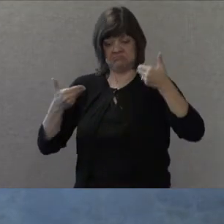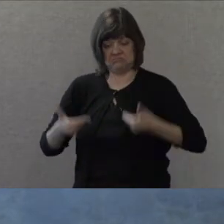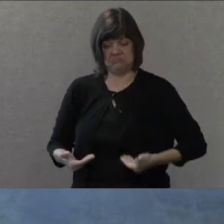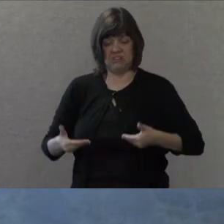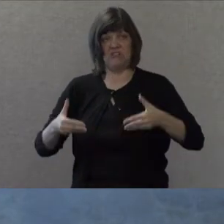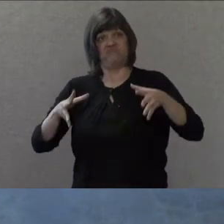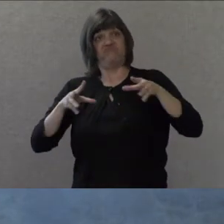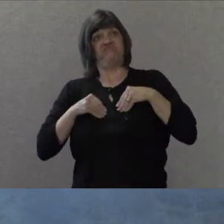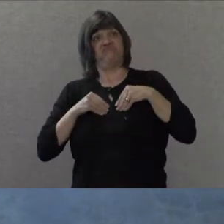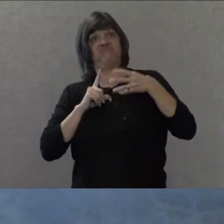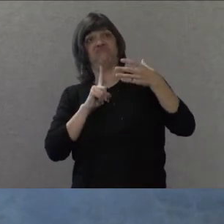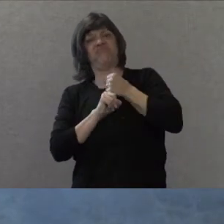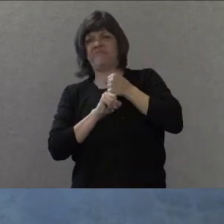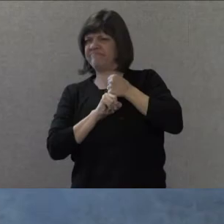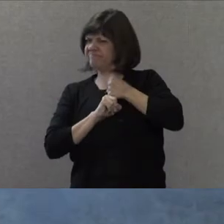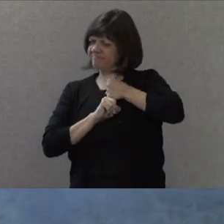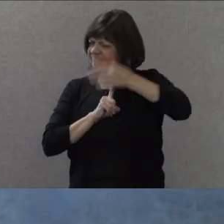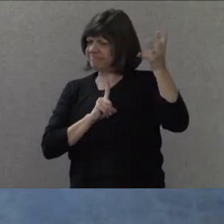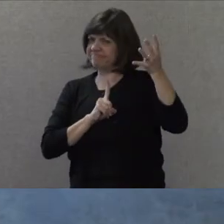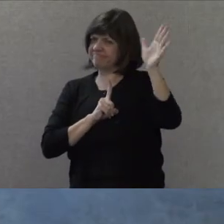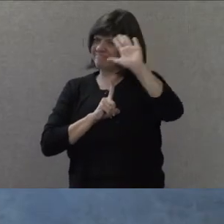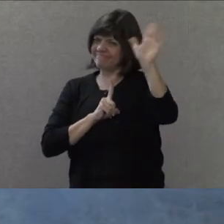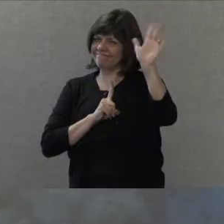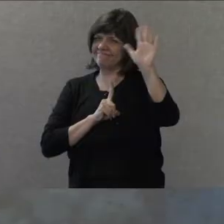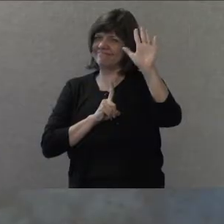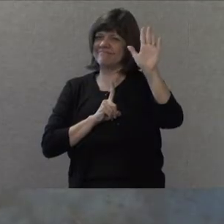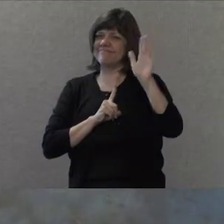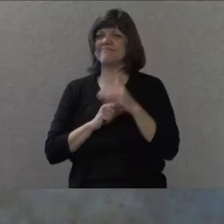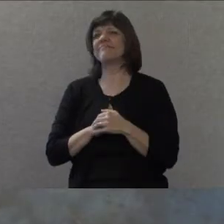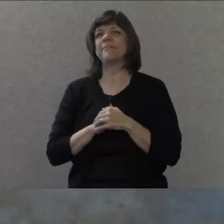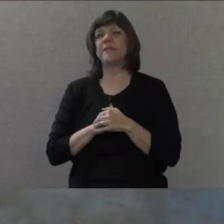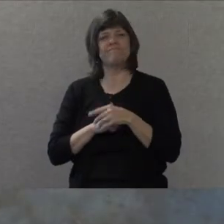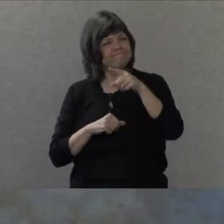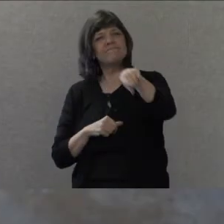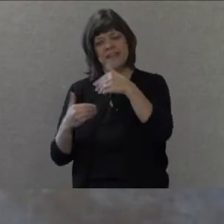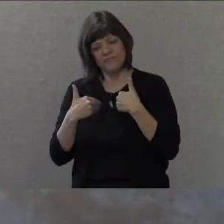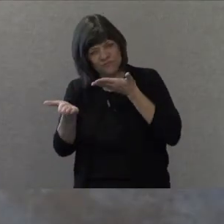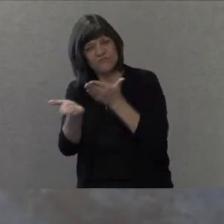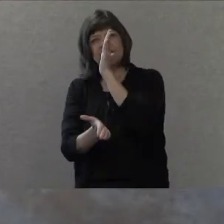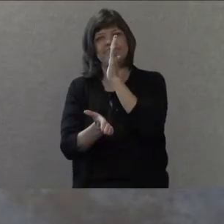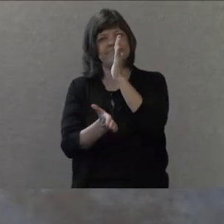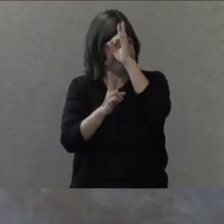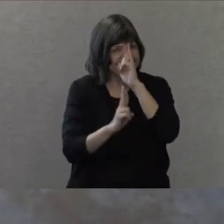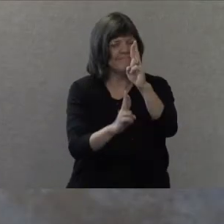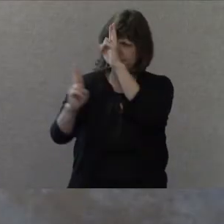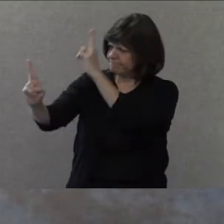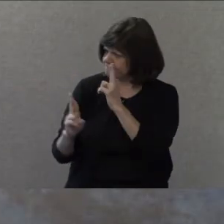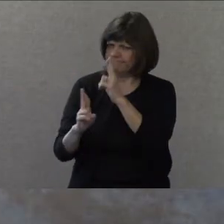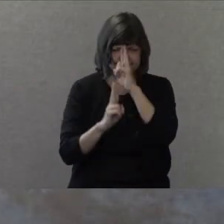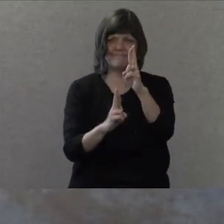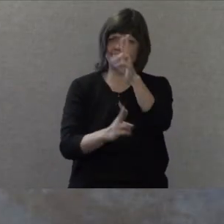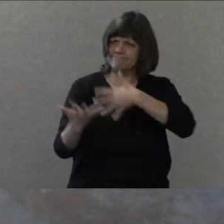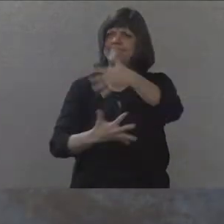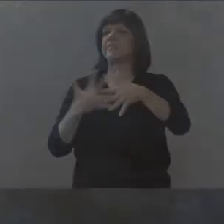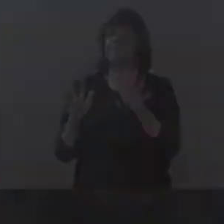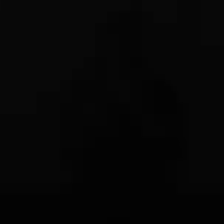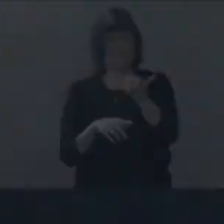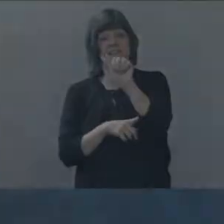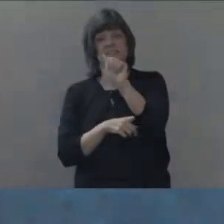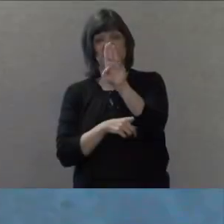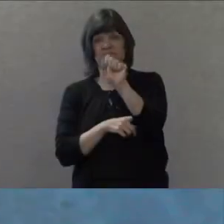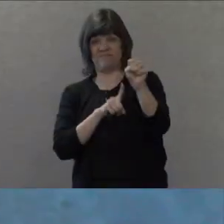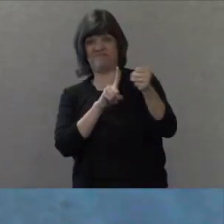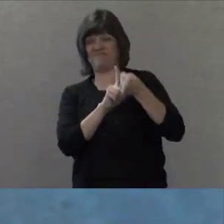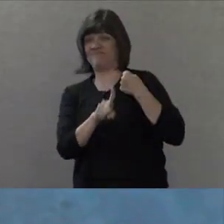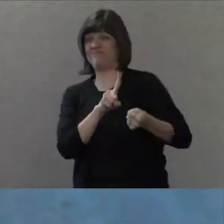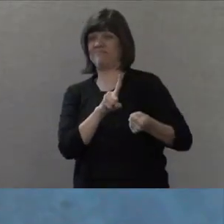have anyone take that away from us. We don't own anybody. You have the right to be treated with respect.